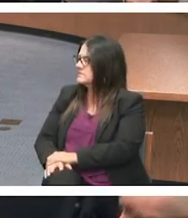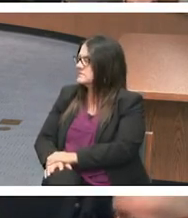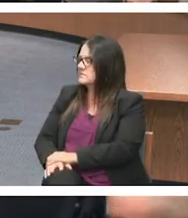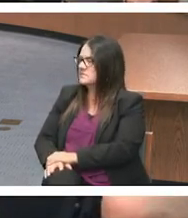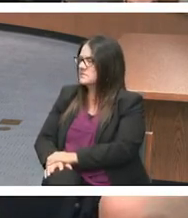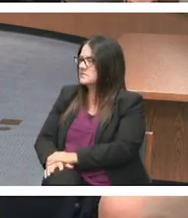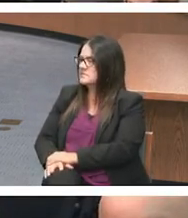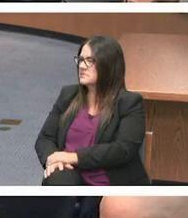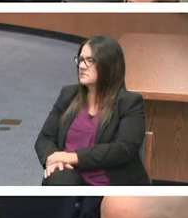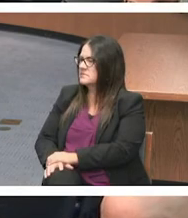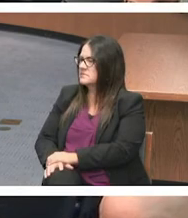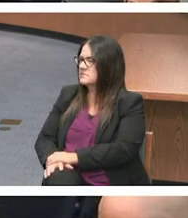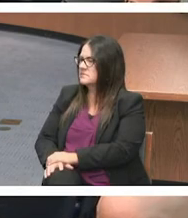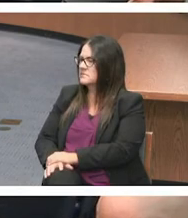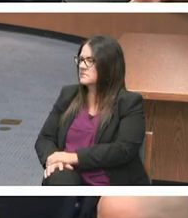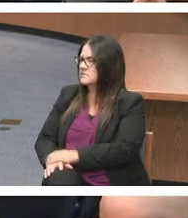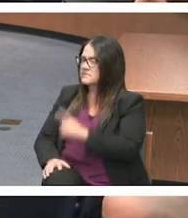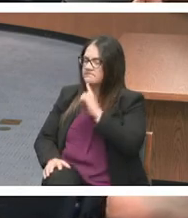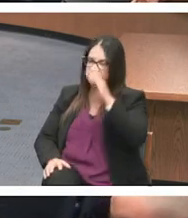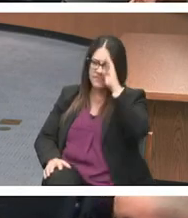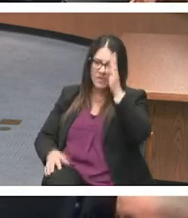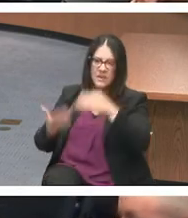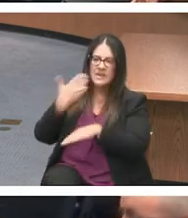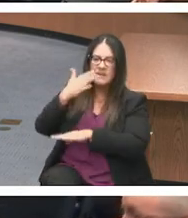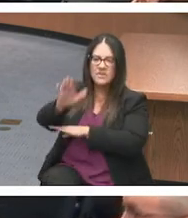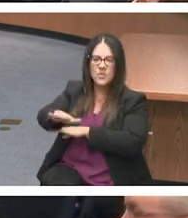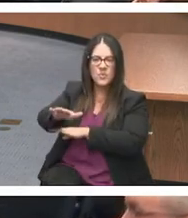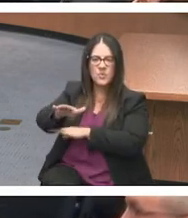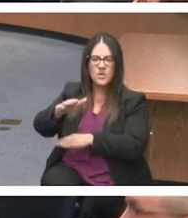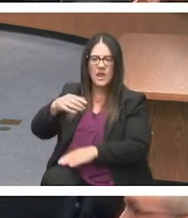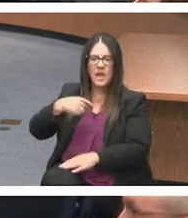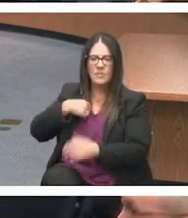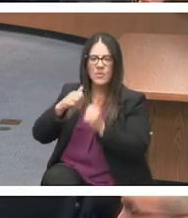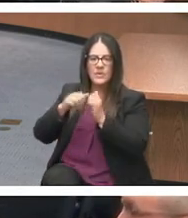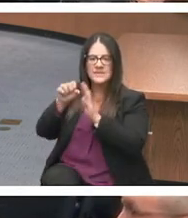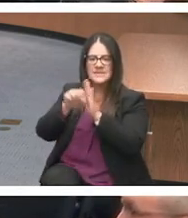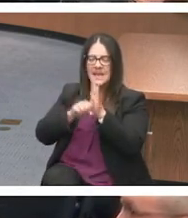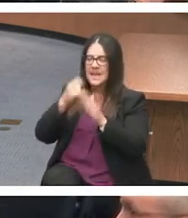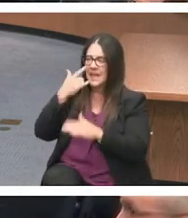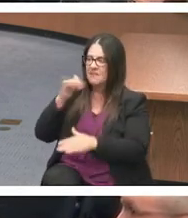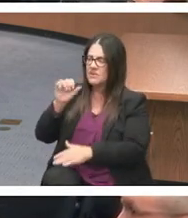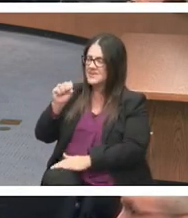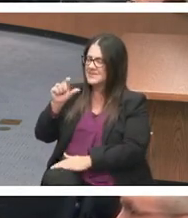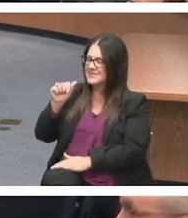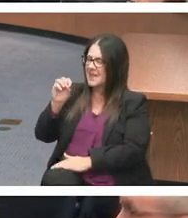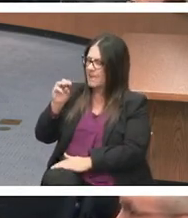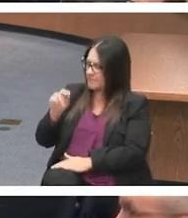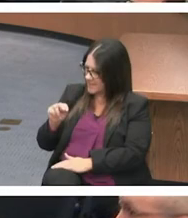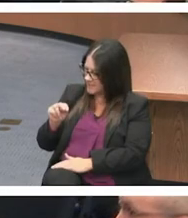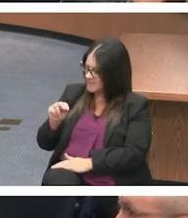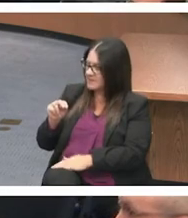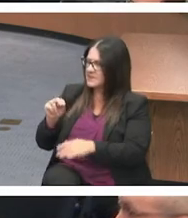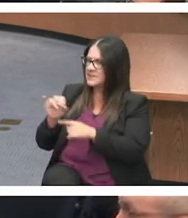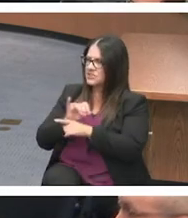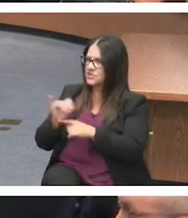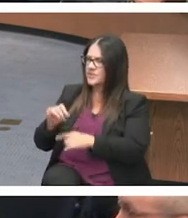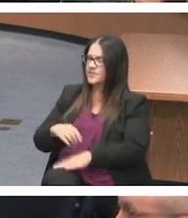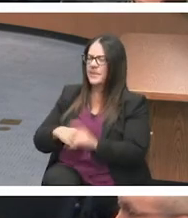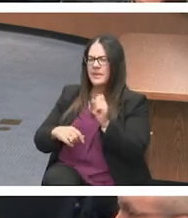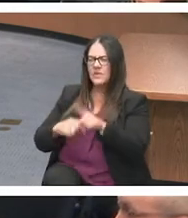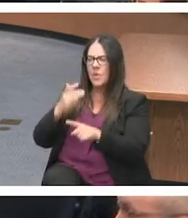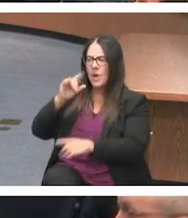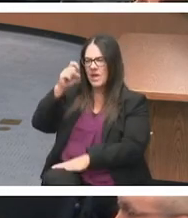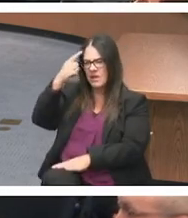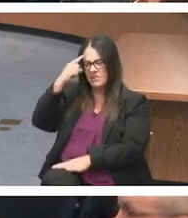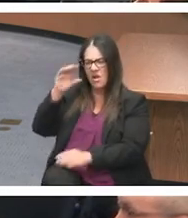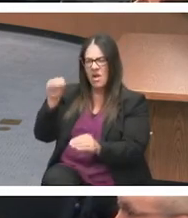Good afternoon. My name is Morningstar Galley, and I'm with Save California Salmon. My questions are, why is the governor's office